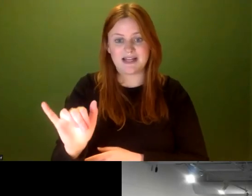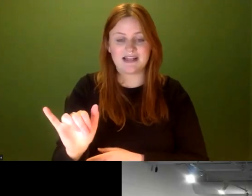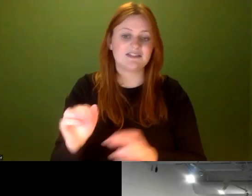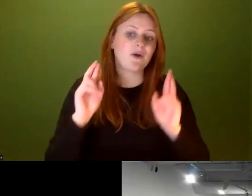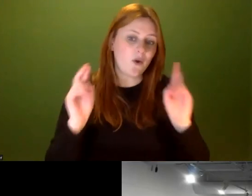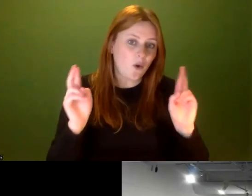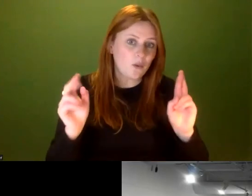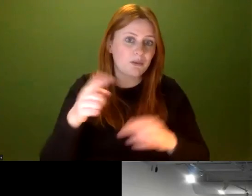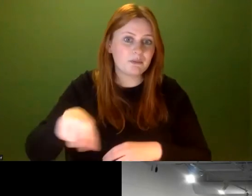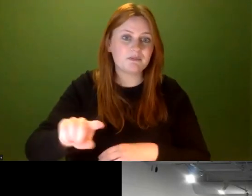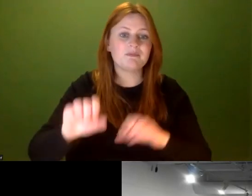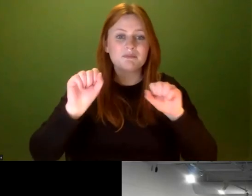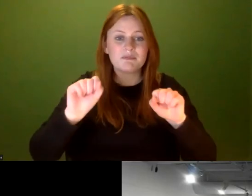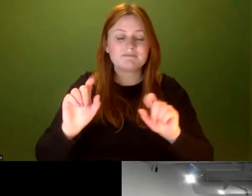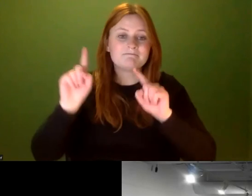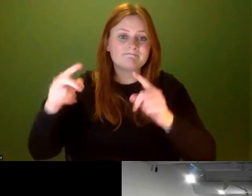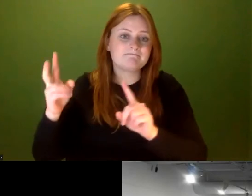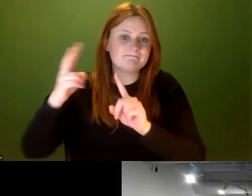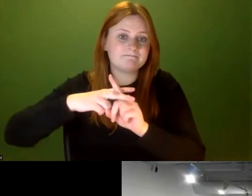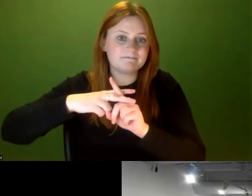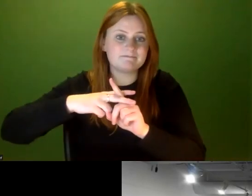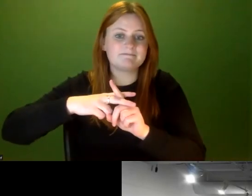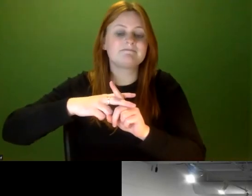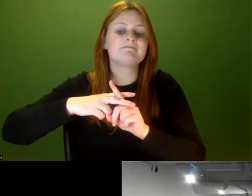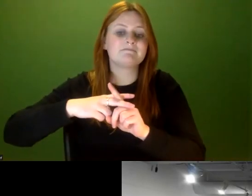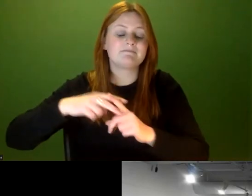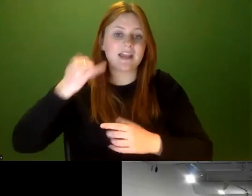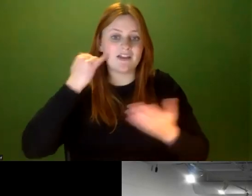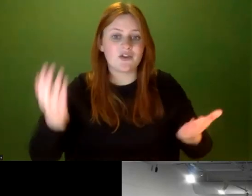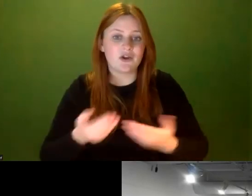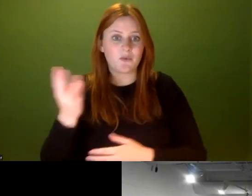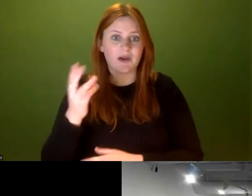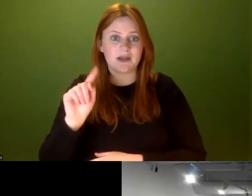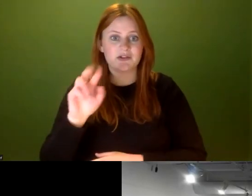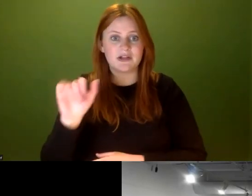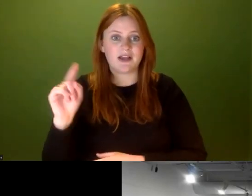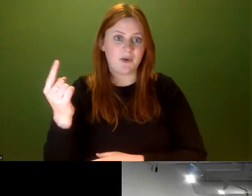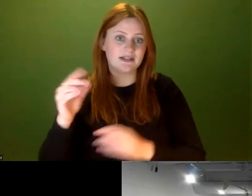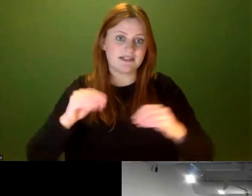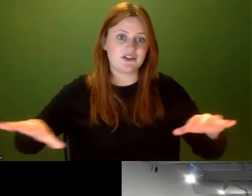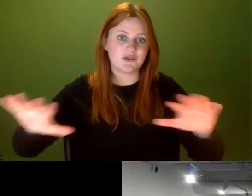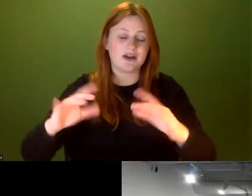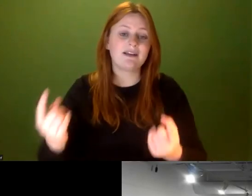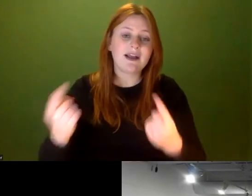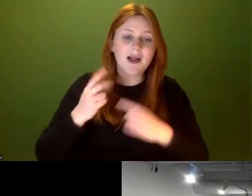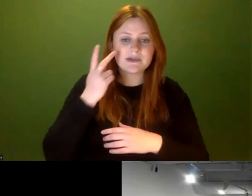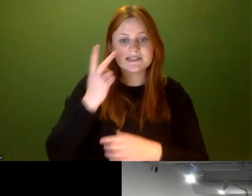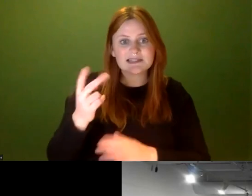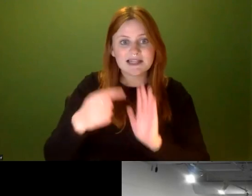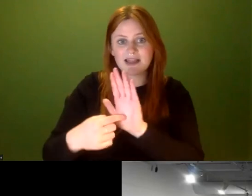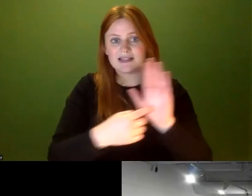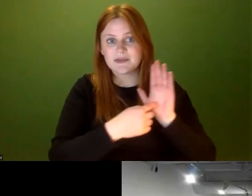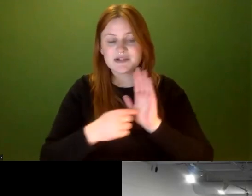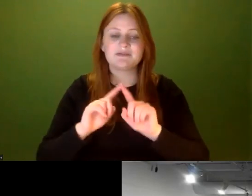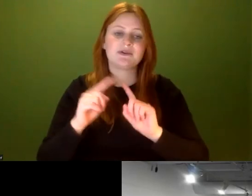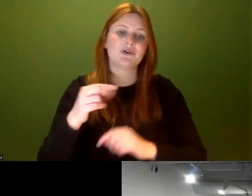folks will be able to make an appointment if you're here in Winnipeg on Treaty 1 territory, to come and see the exhibition. But